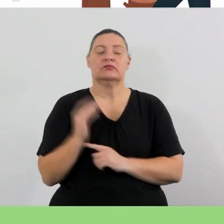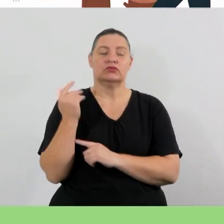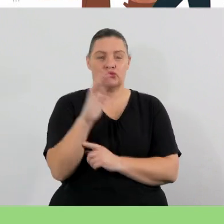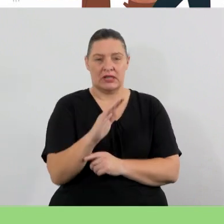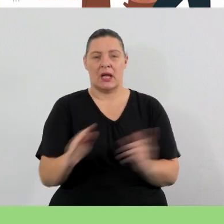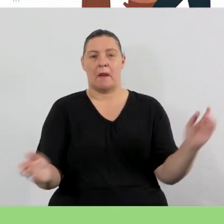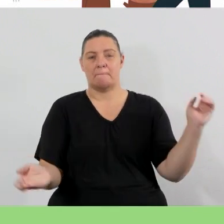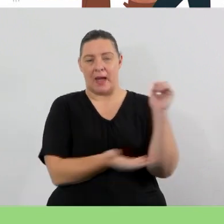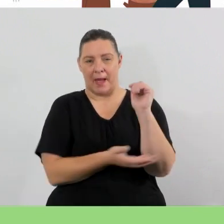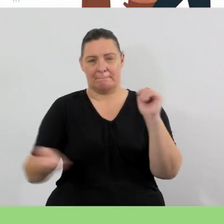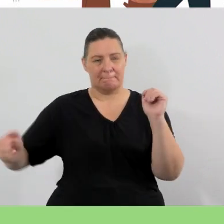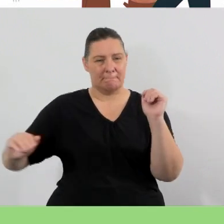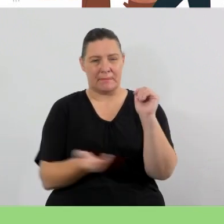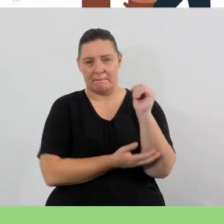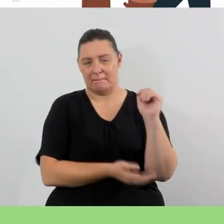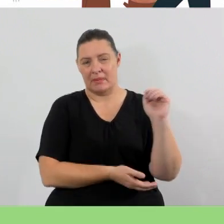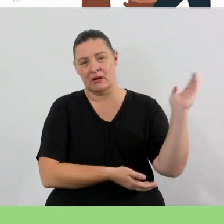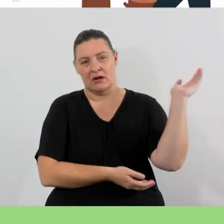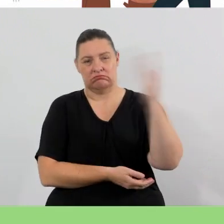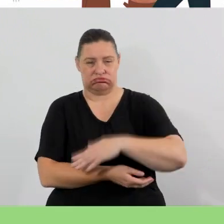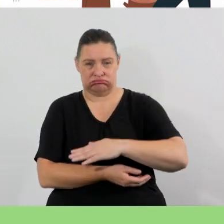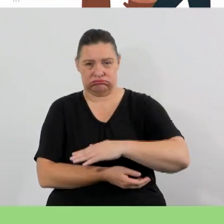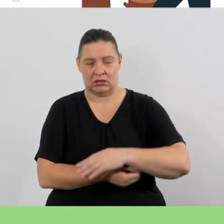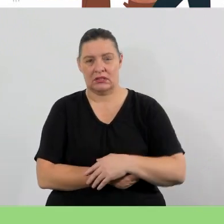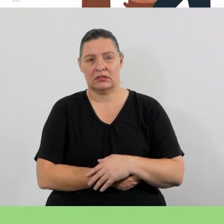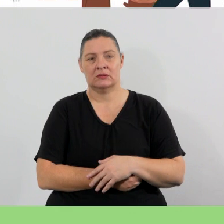down of trees. If you can see, this man is cutting the tree,